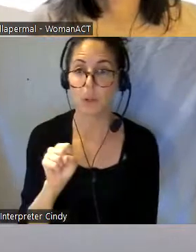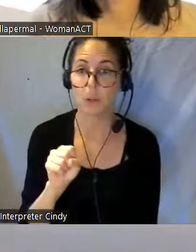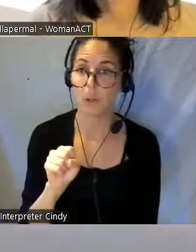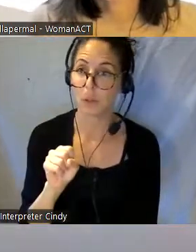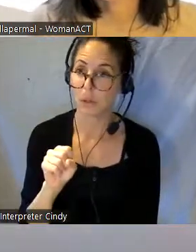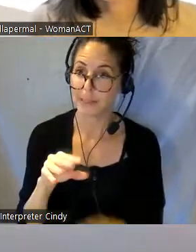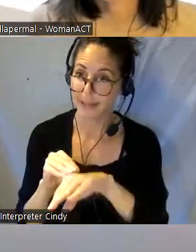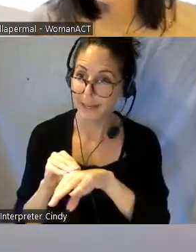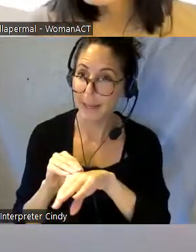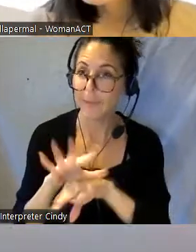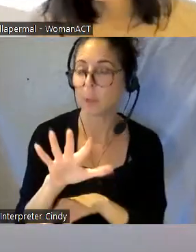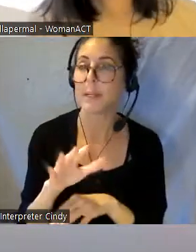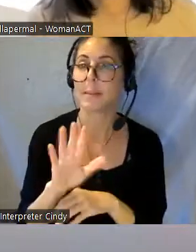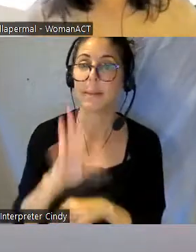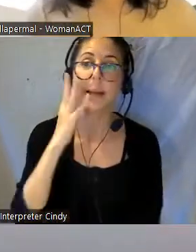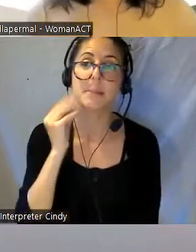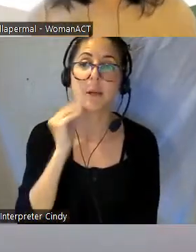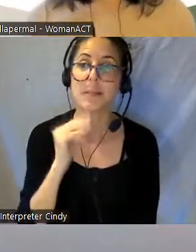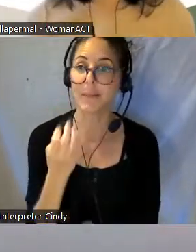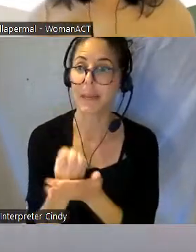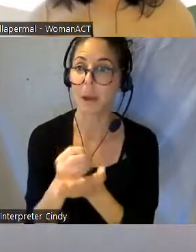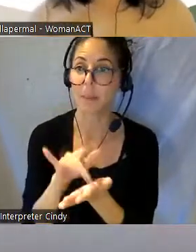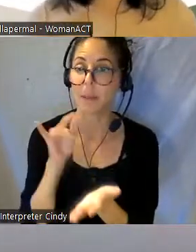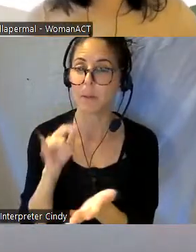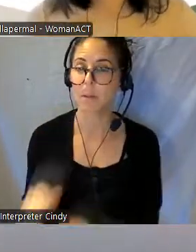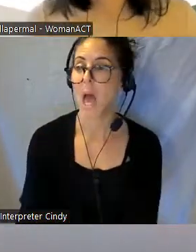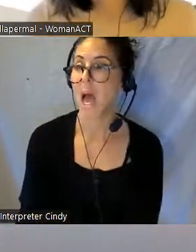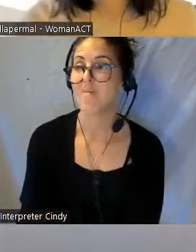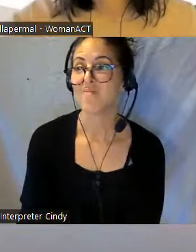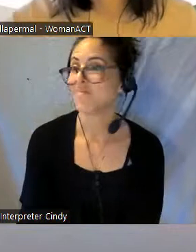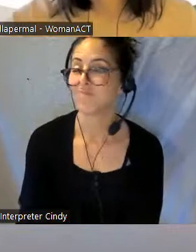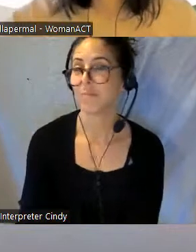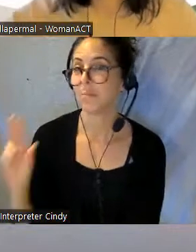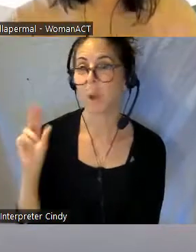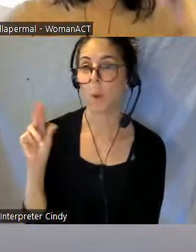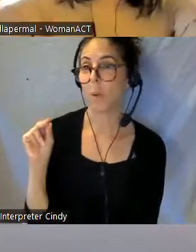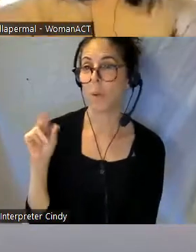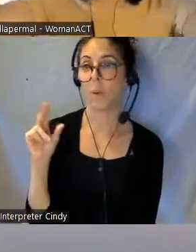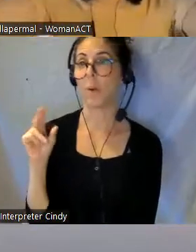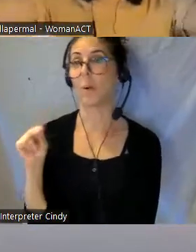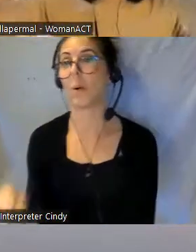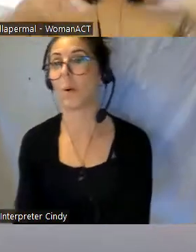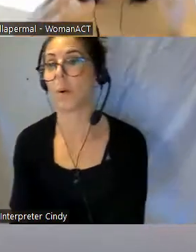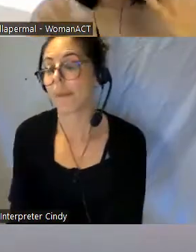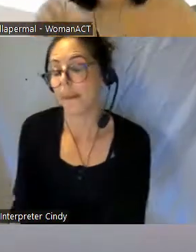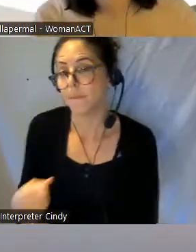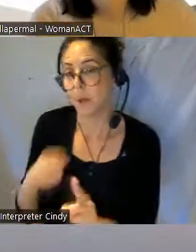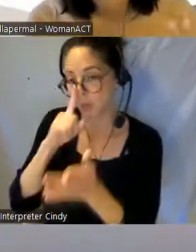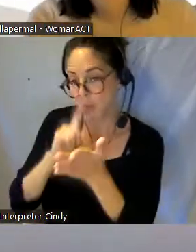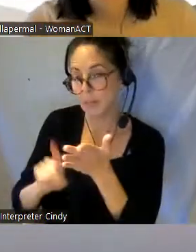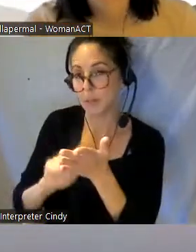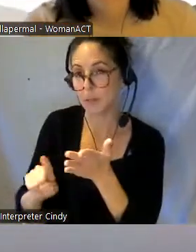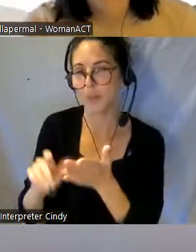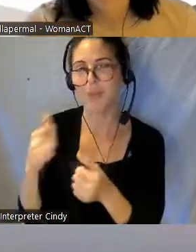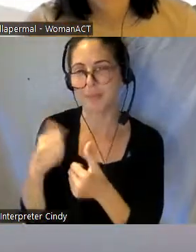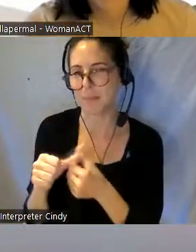financial abuse? It doesn't seem to be at all. So in terms of the research position we had, again, it's a small